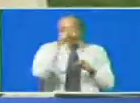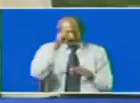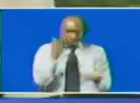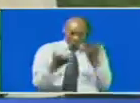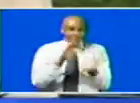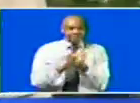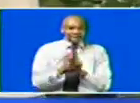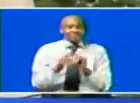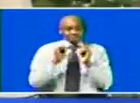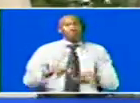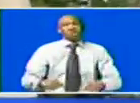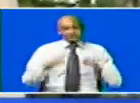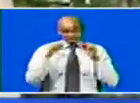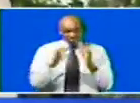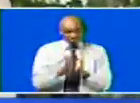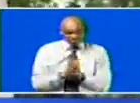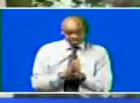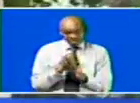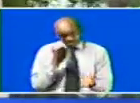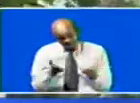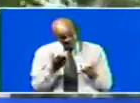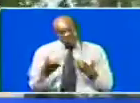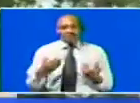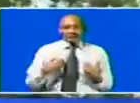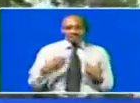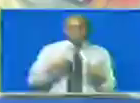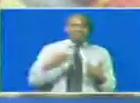chairman and his deputy likely to be Kirinyaga Governor